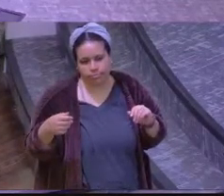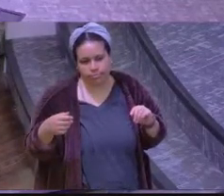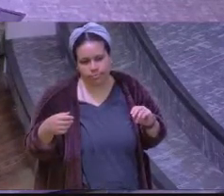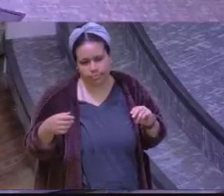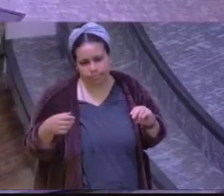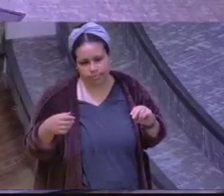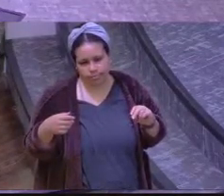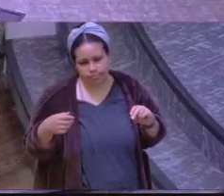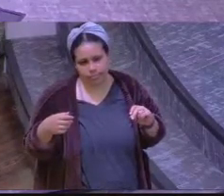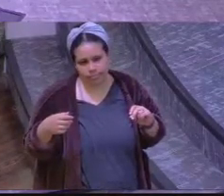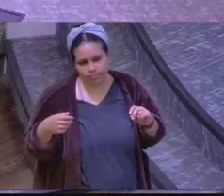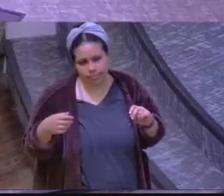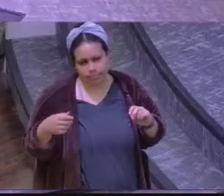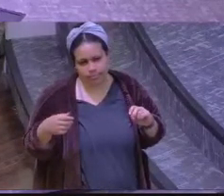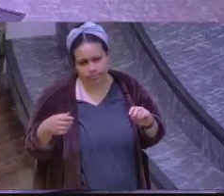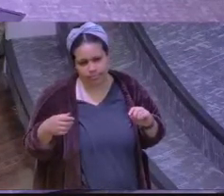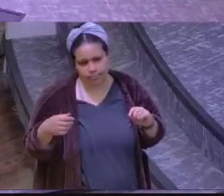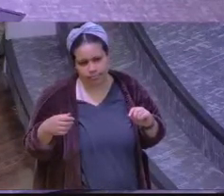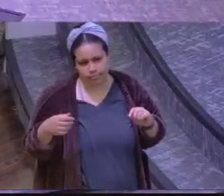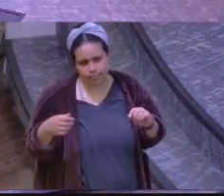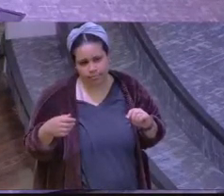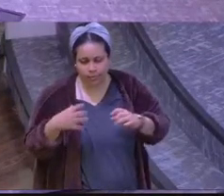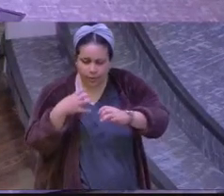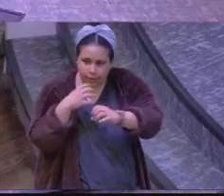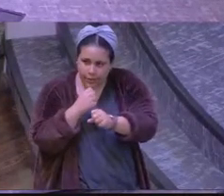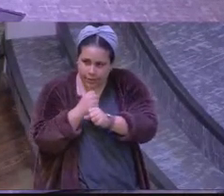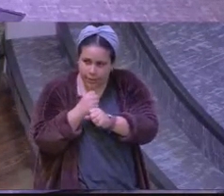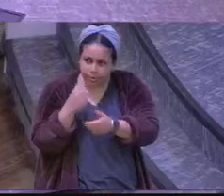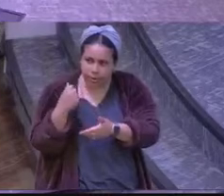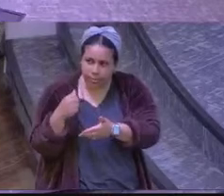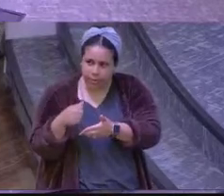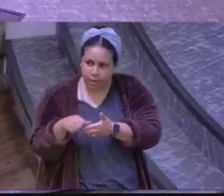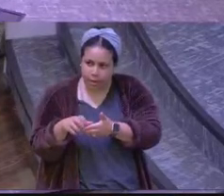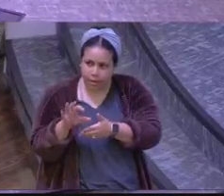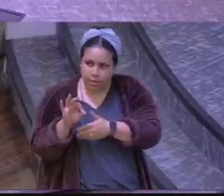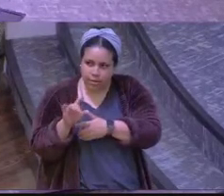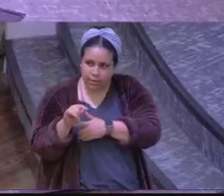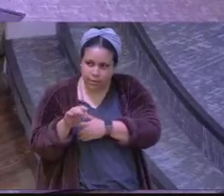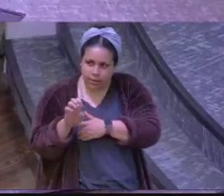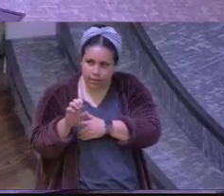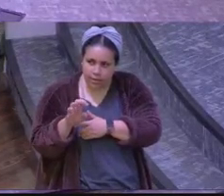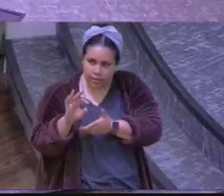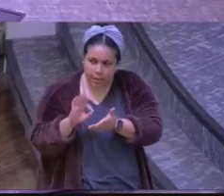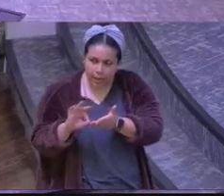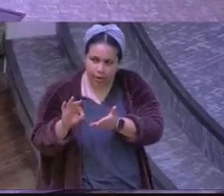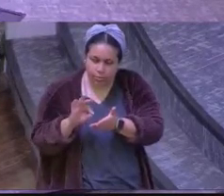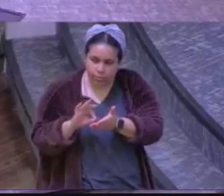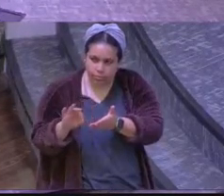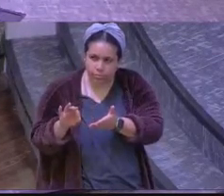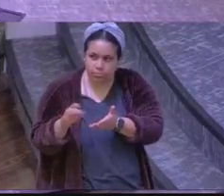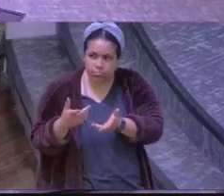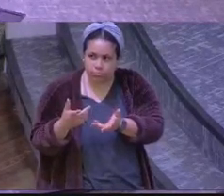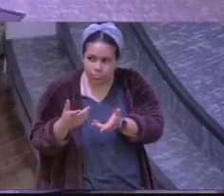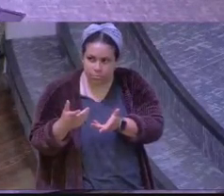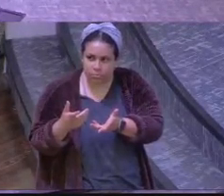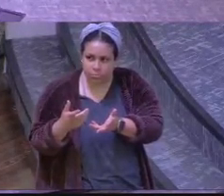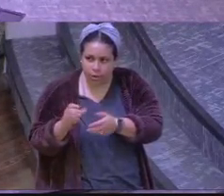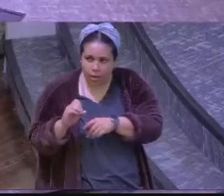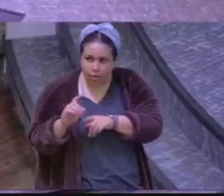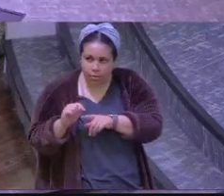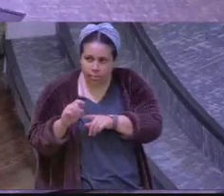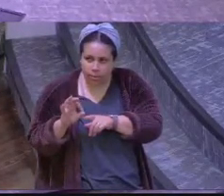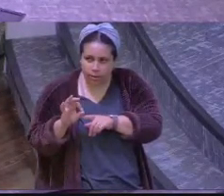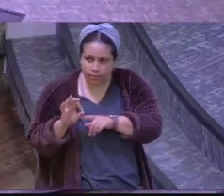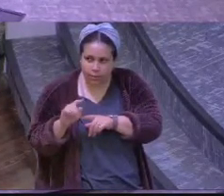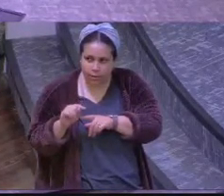by departments back then, like a summary page, but you didn't have the FTE count. But we can do that as of the October FTE